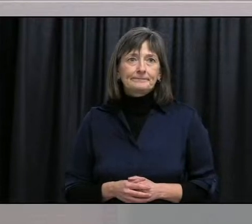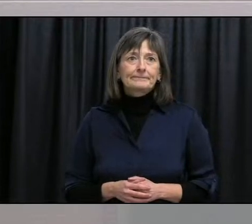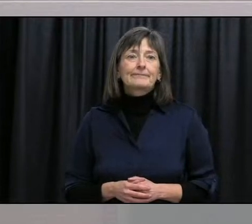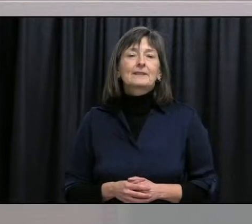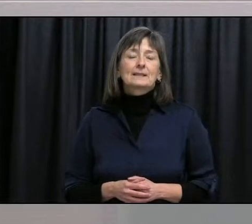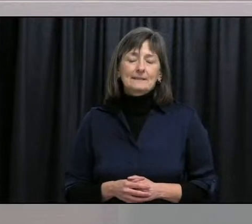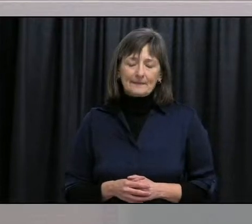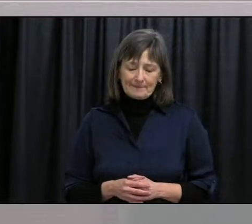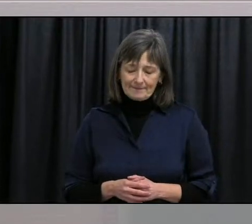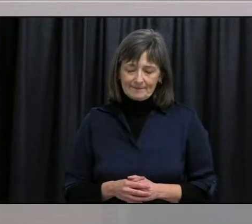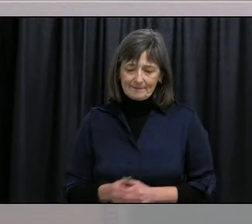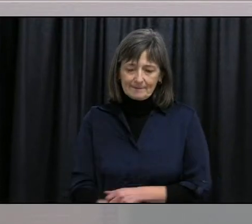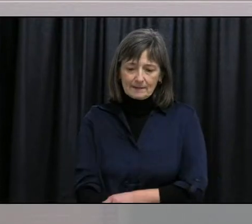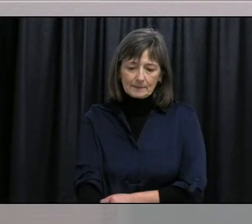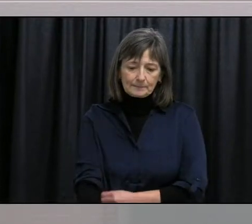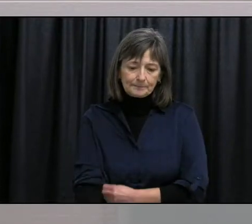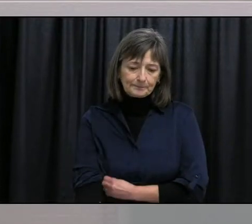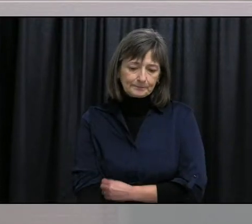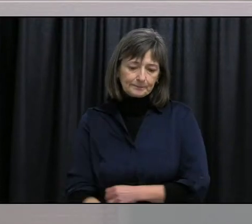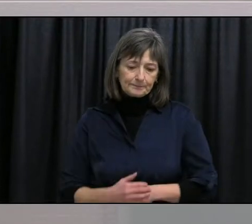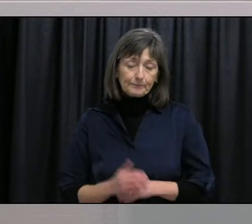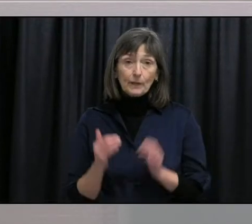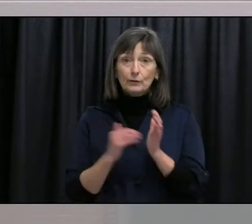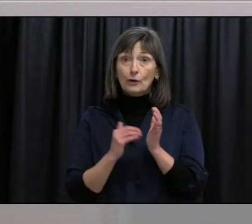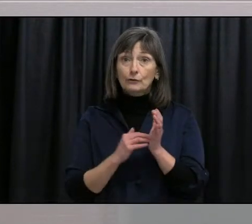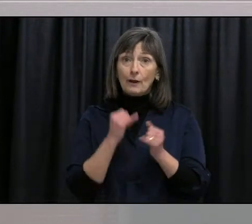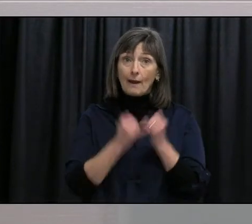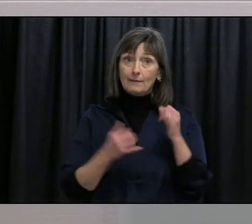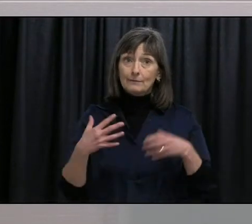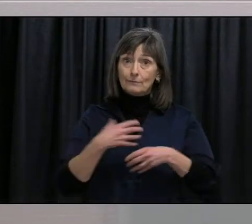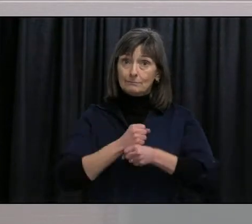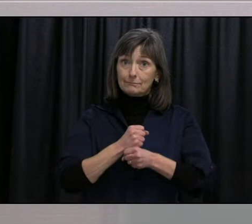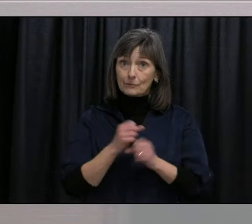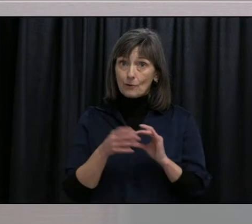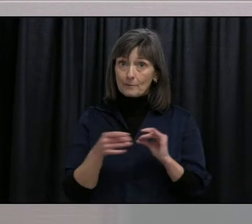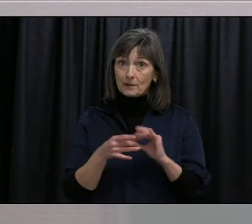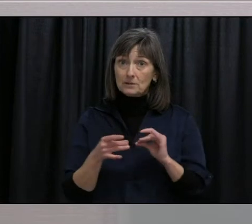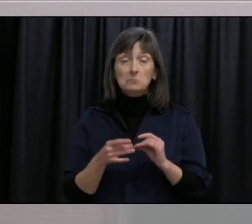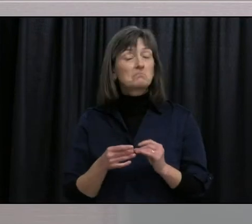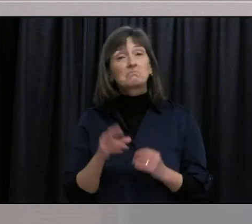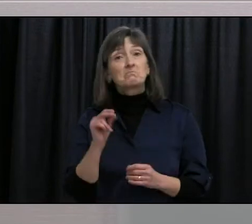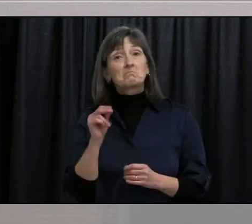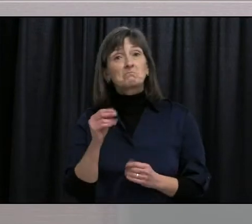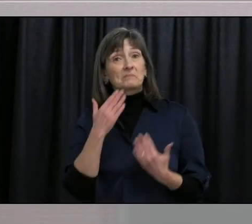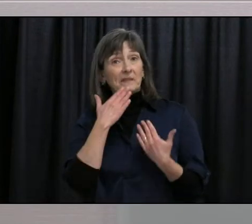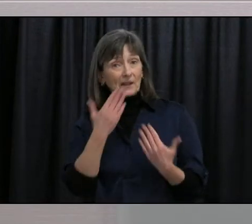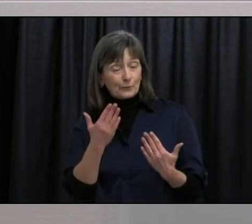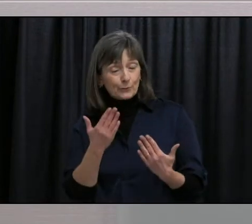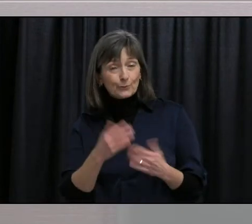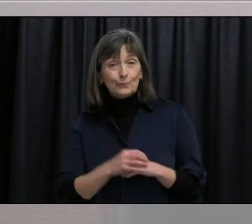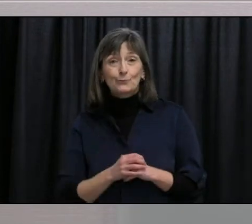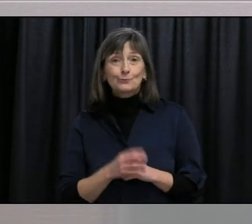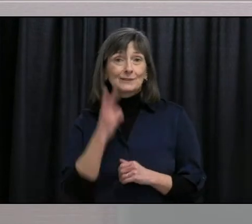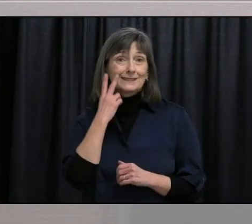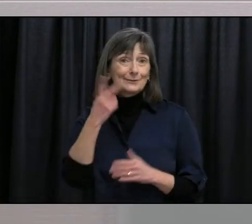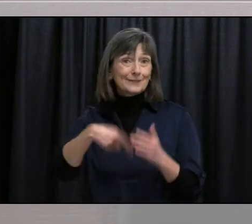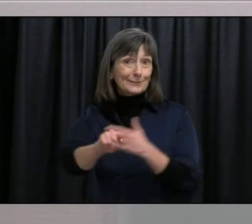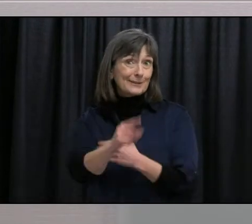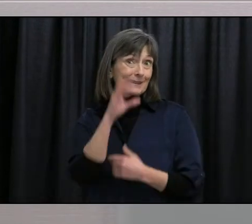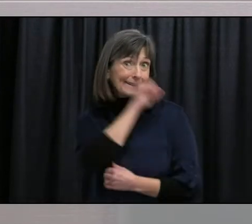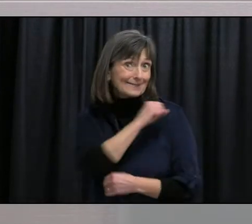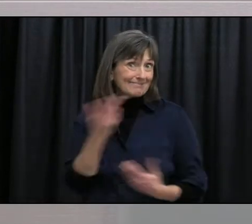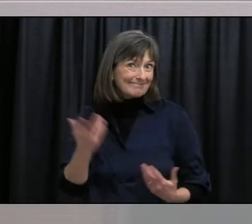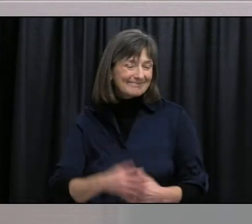Thank you, everyone. Dr. Fitzgerald, do you have any final comments today? No, just thanks, everybody, and we'll see you next week, I